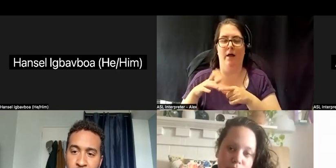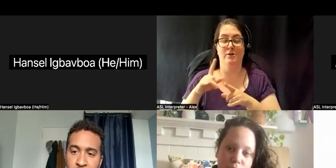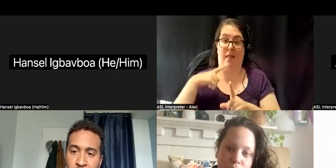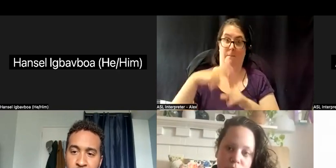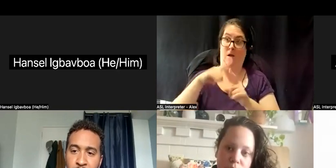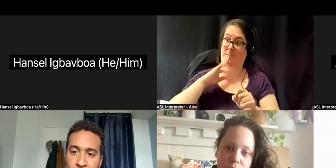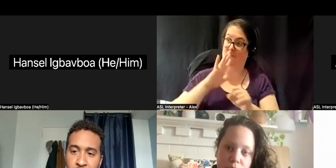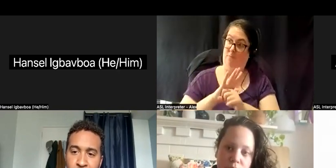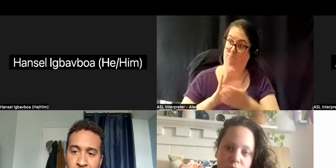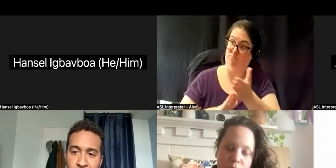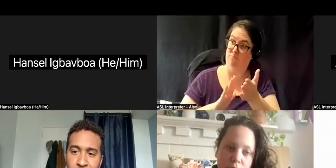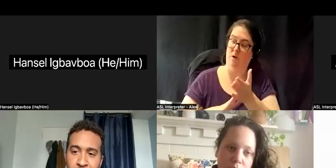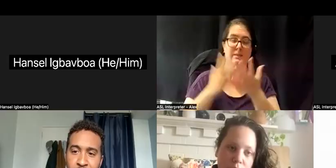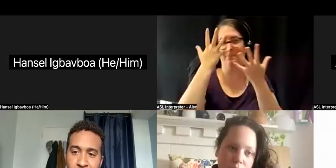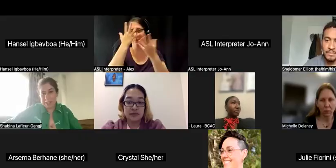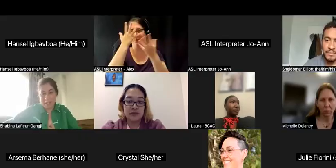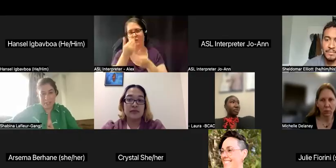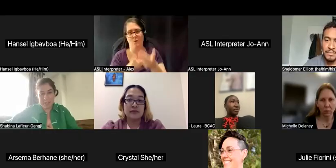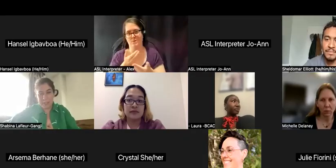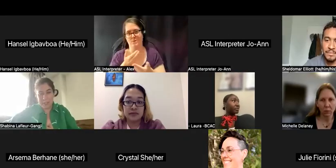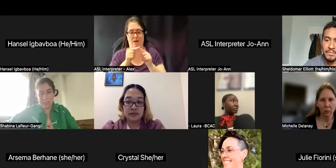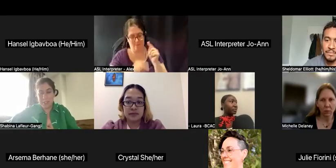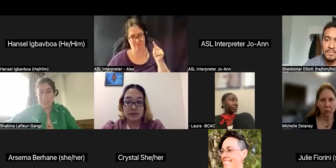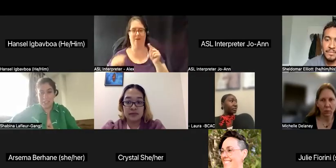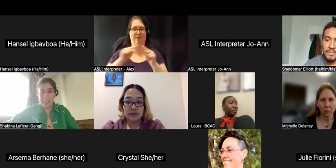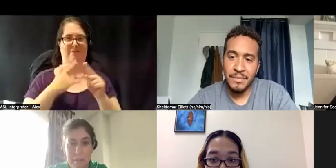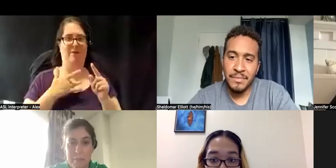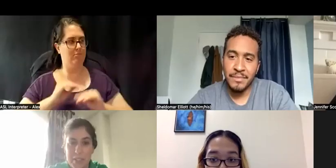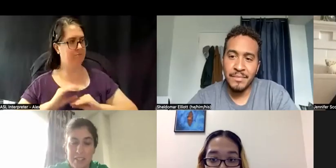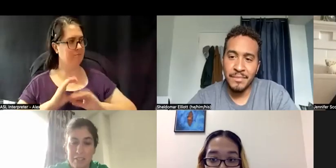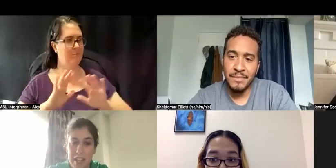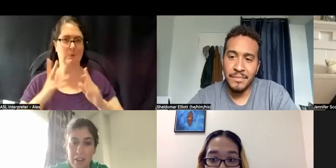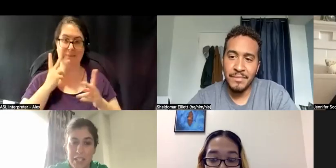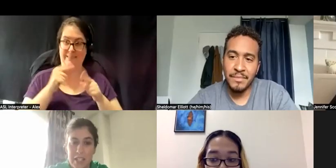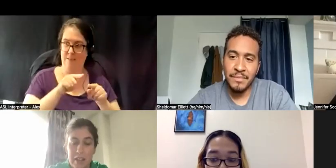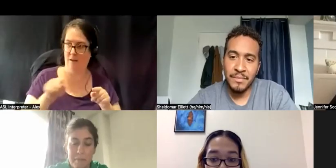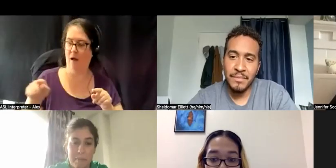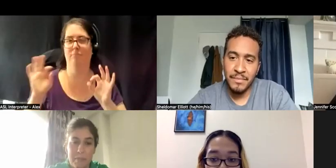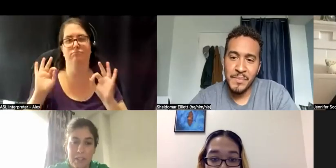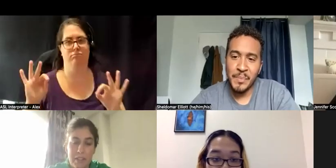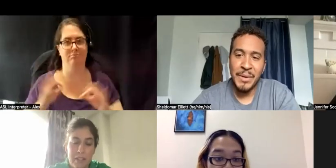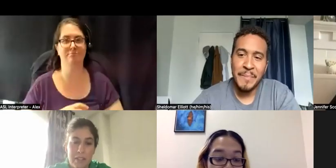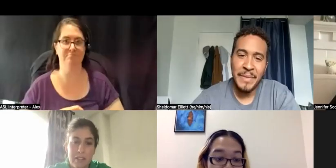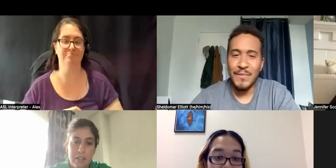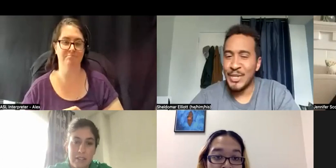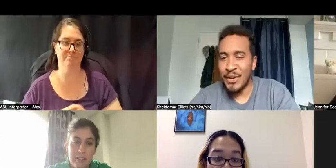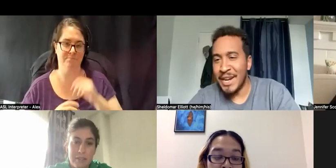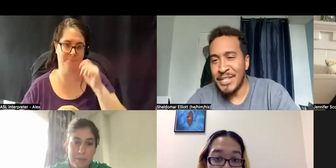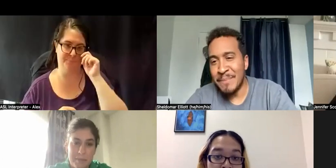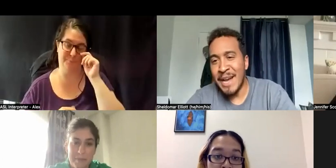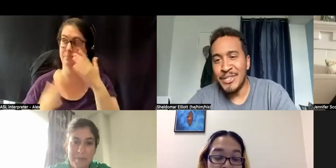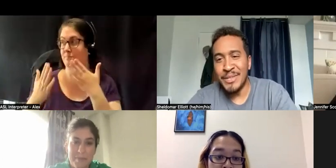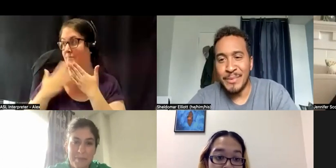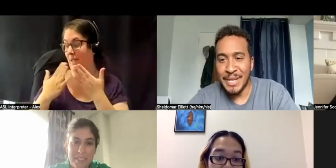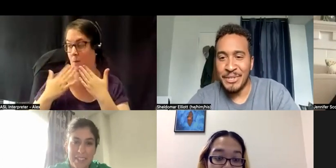absolutely beautiful full circle experience for so many of our students. So that's definitely how I see that. Yeah, thank you for sharing. I could